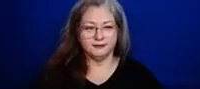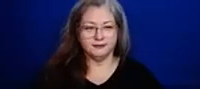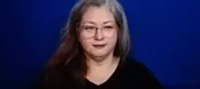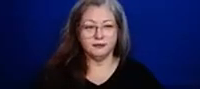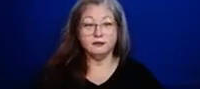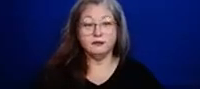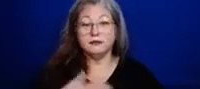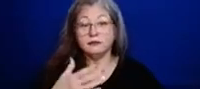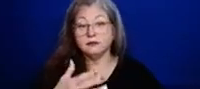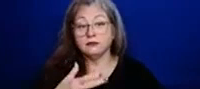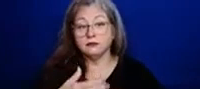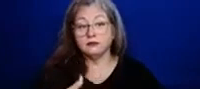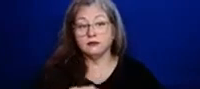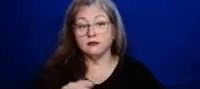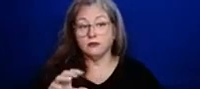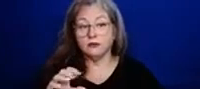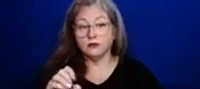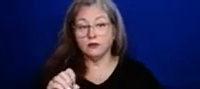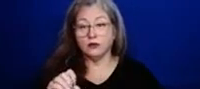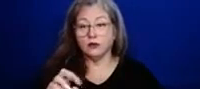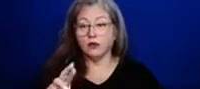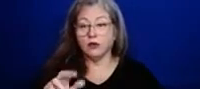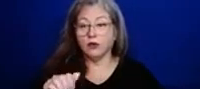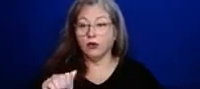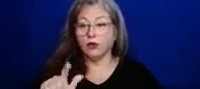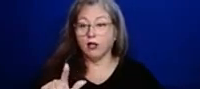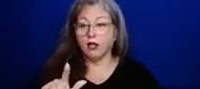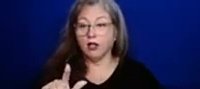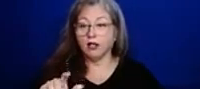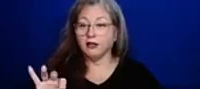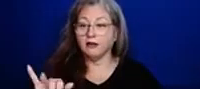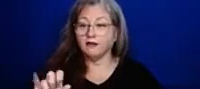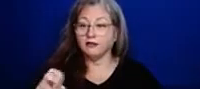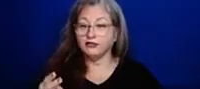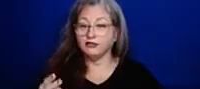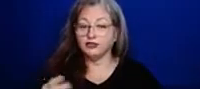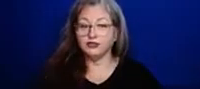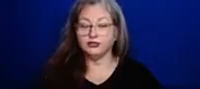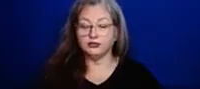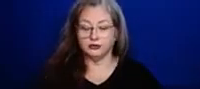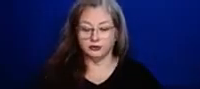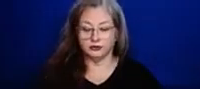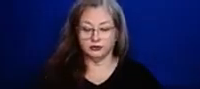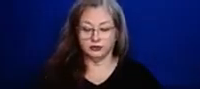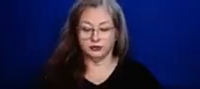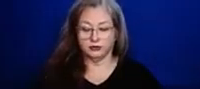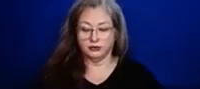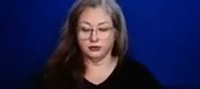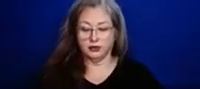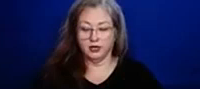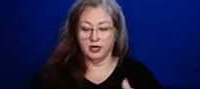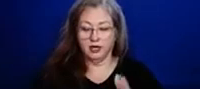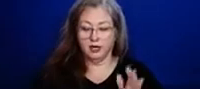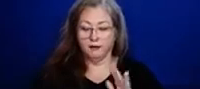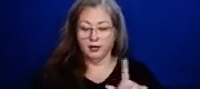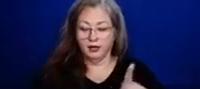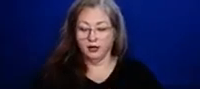This also is called a coral fish. Also meaning